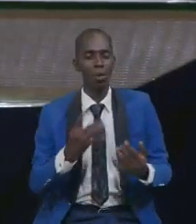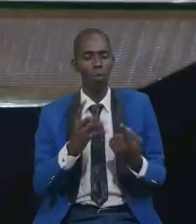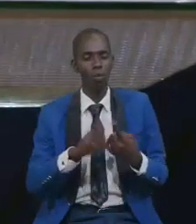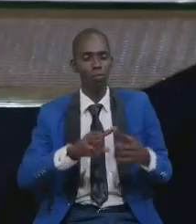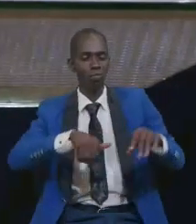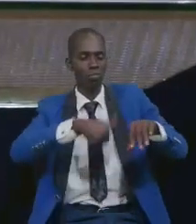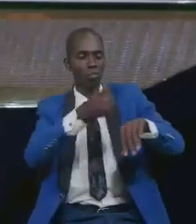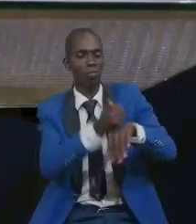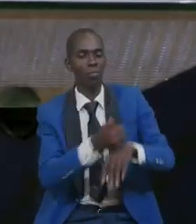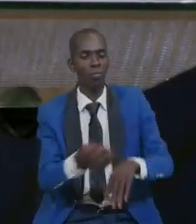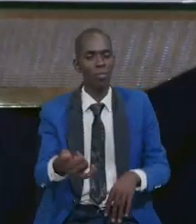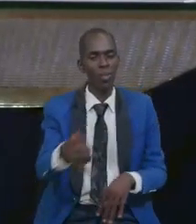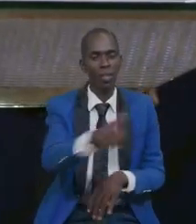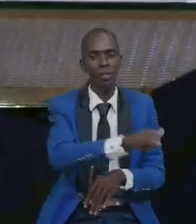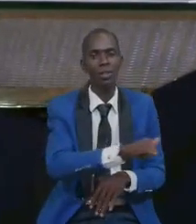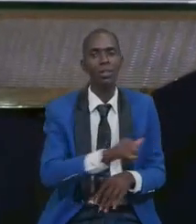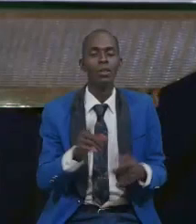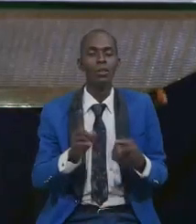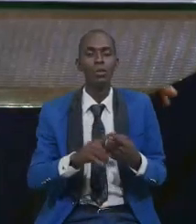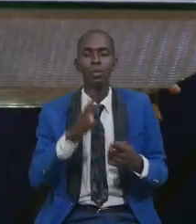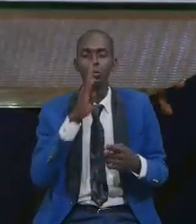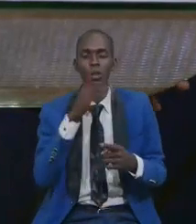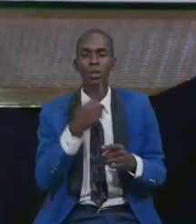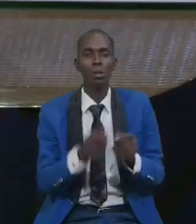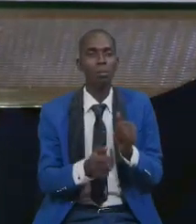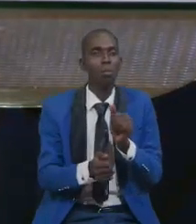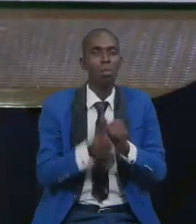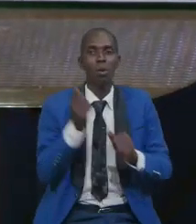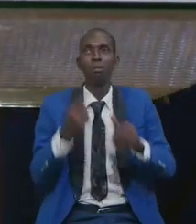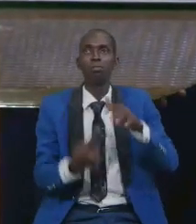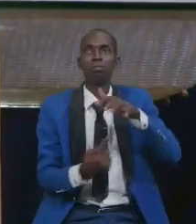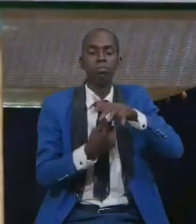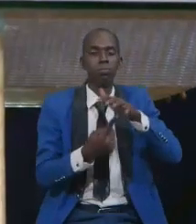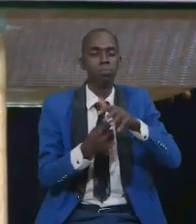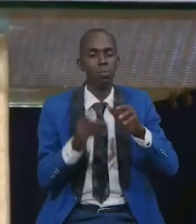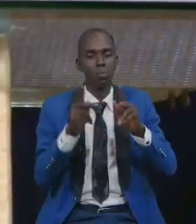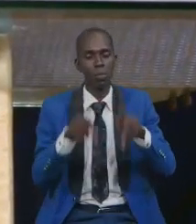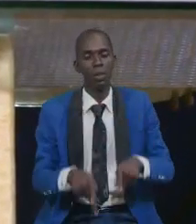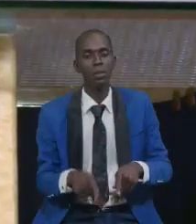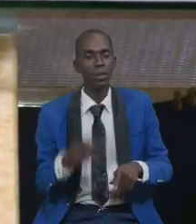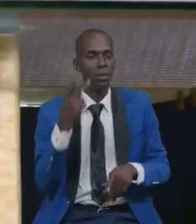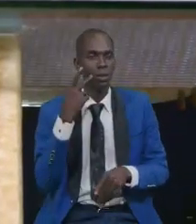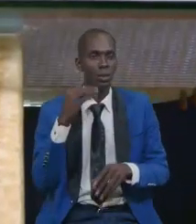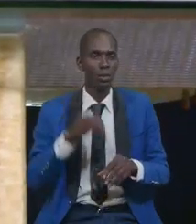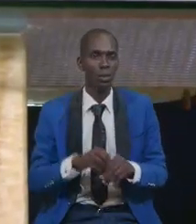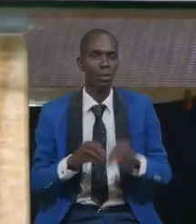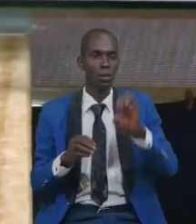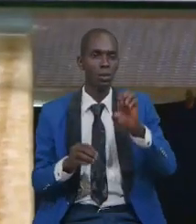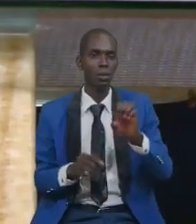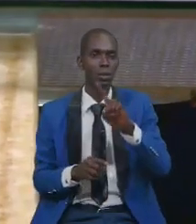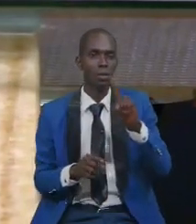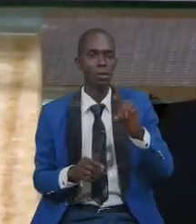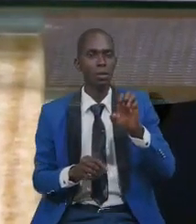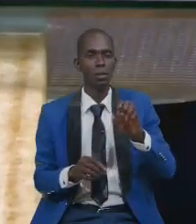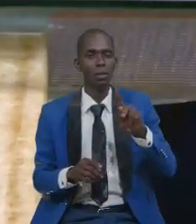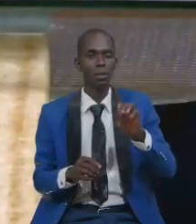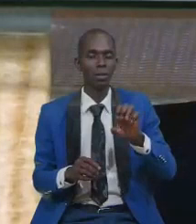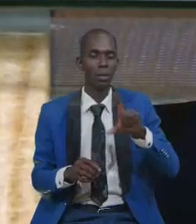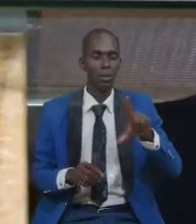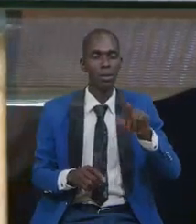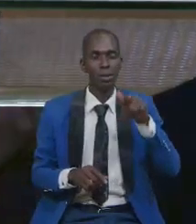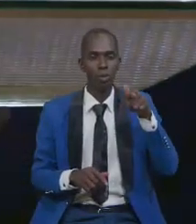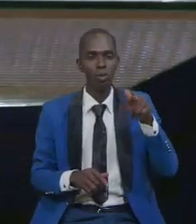to be the ultimate. Ezekiel chapter 28, we're looking at verse